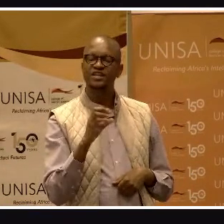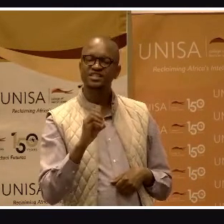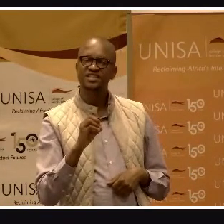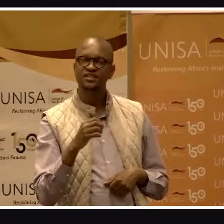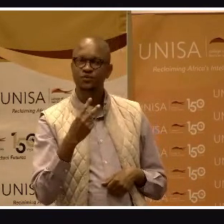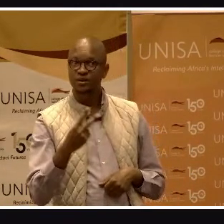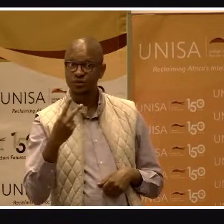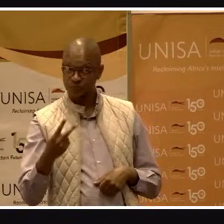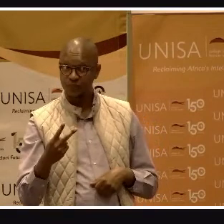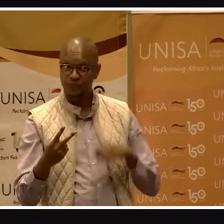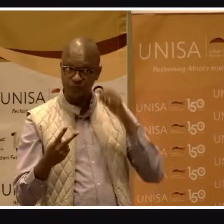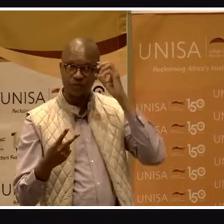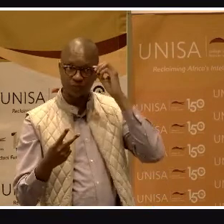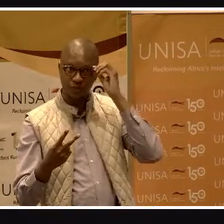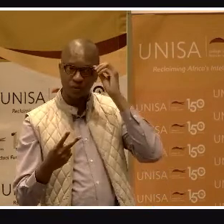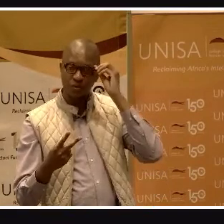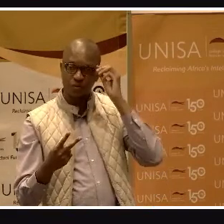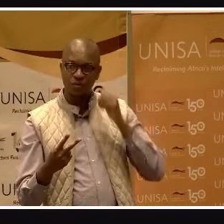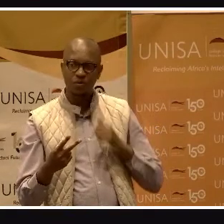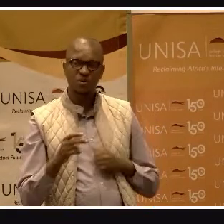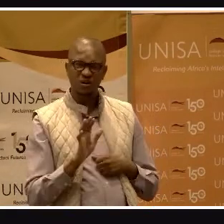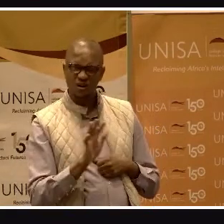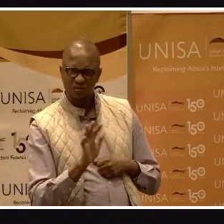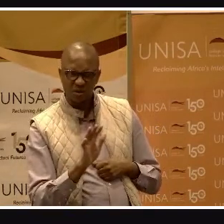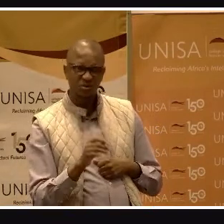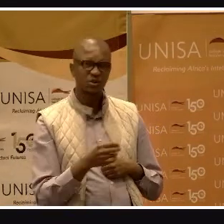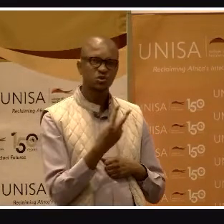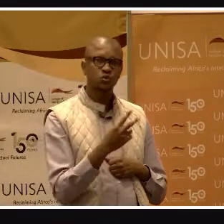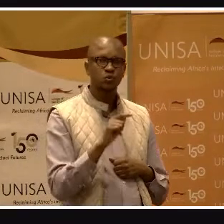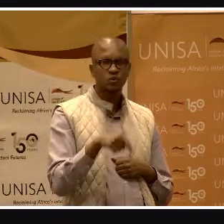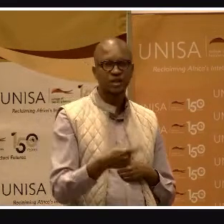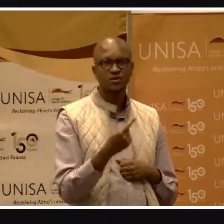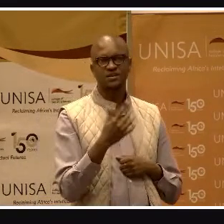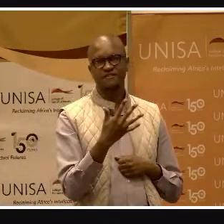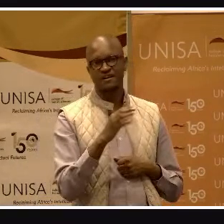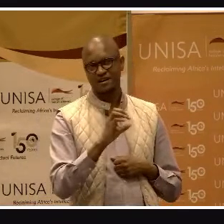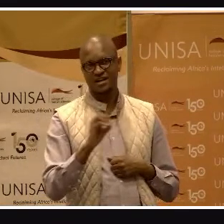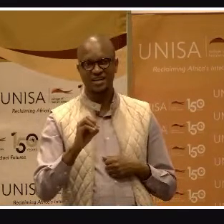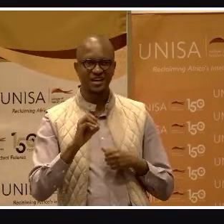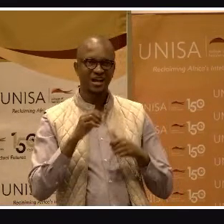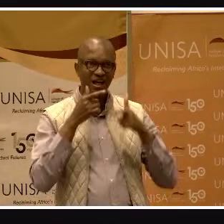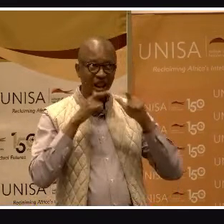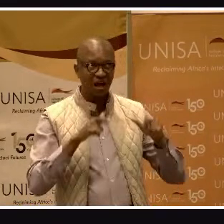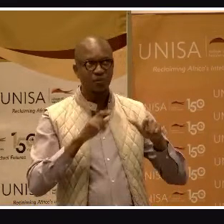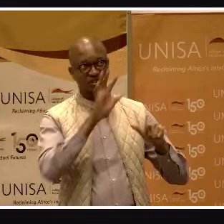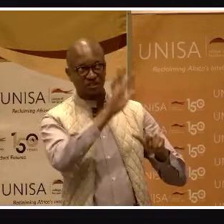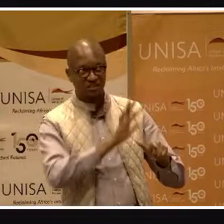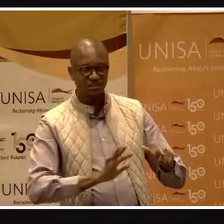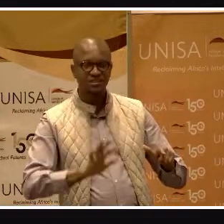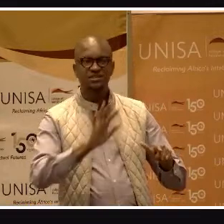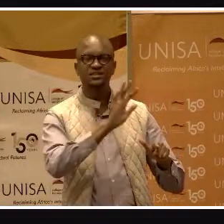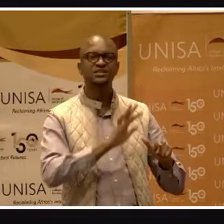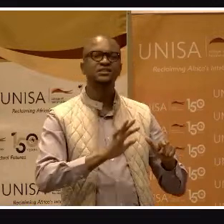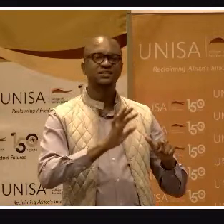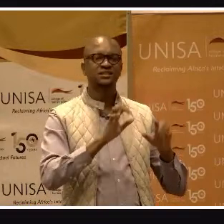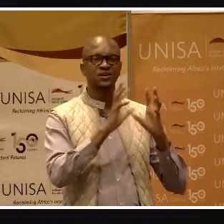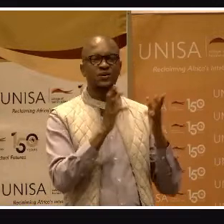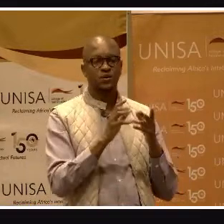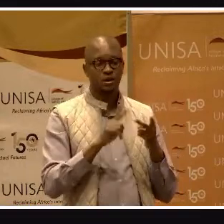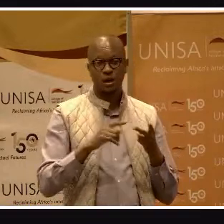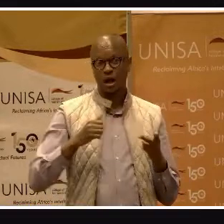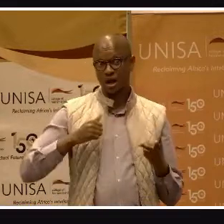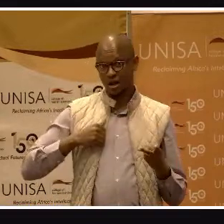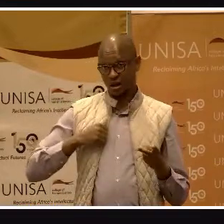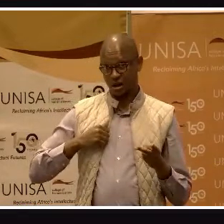2022, there are over 2,500 endangered languages around the world. All right? And in Canada, the number of indigenous